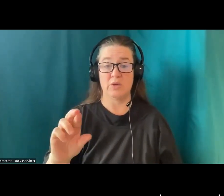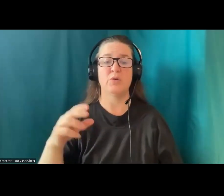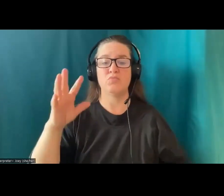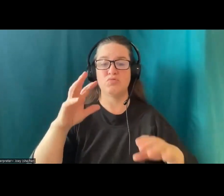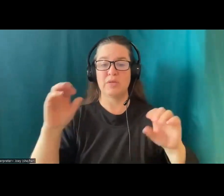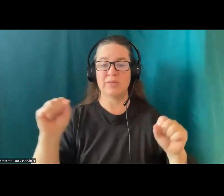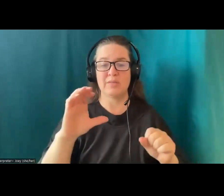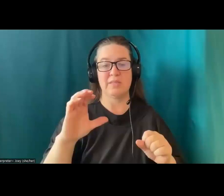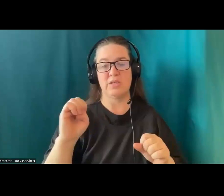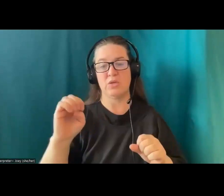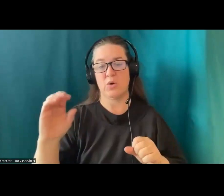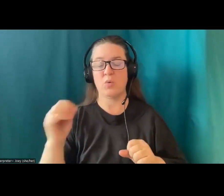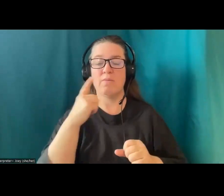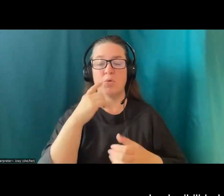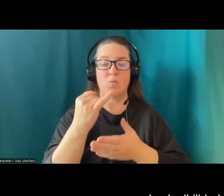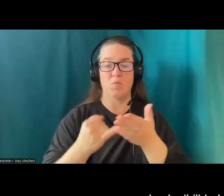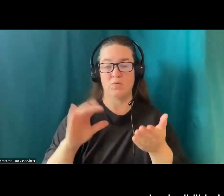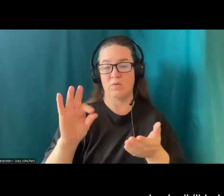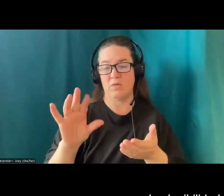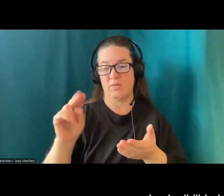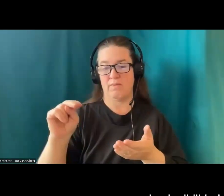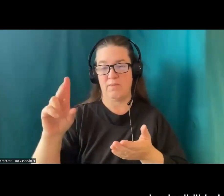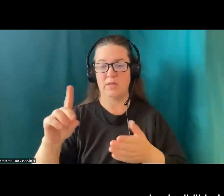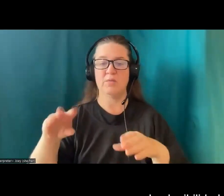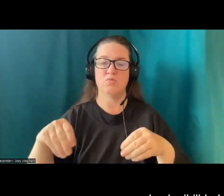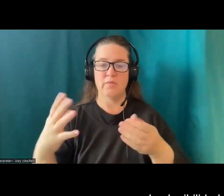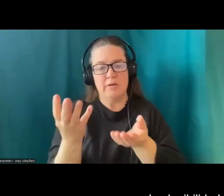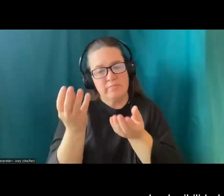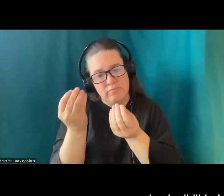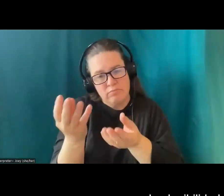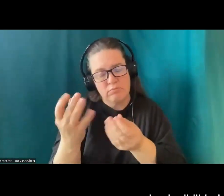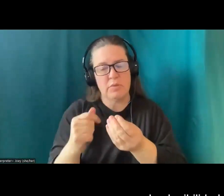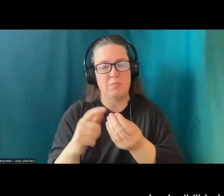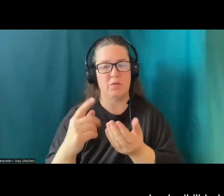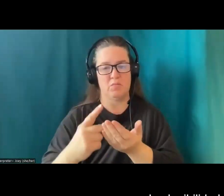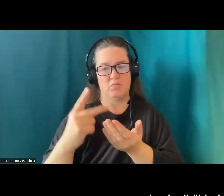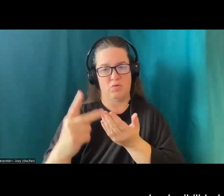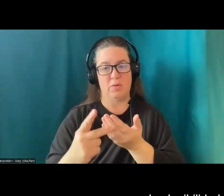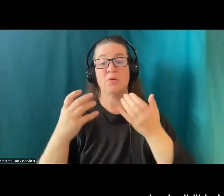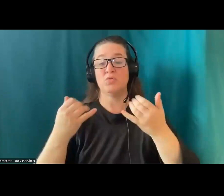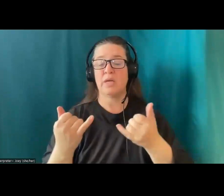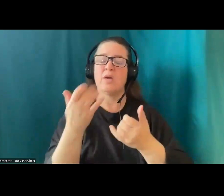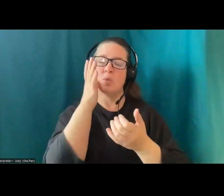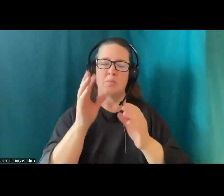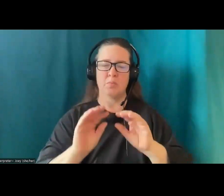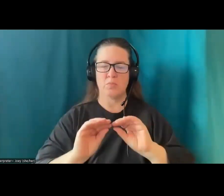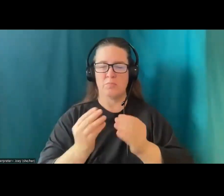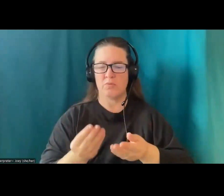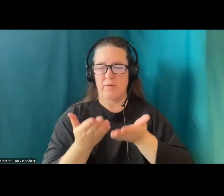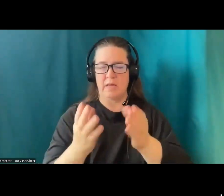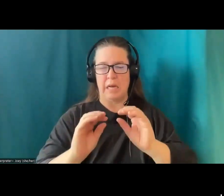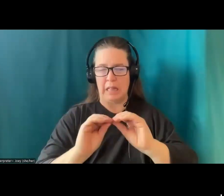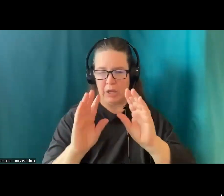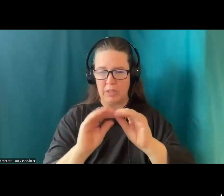Program. Today's webinar is intended to provide clarity around eligibility for the program and details about the application process. We'll guide you through the